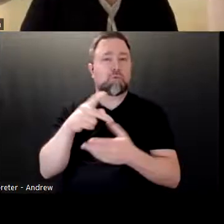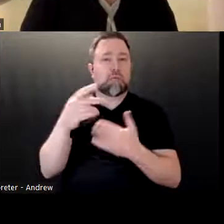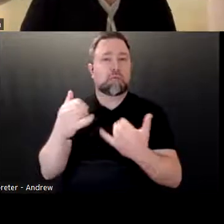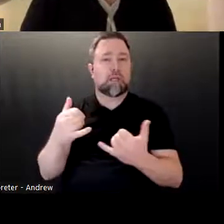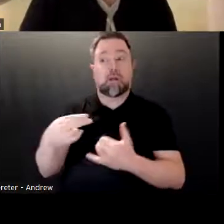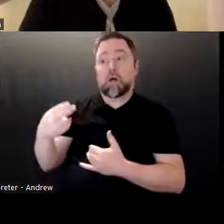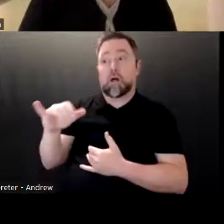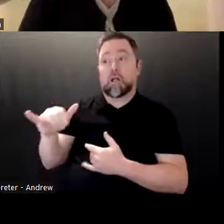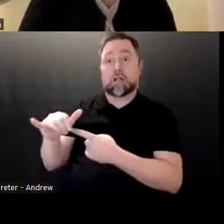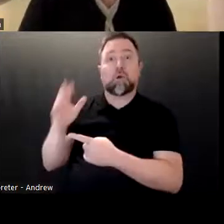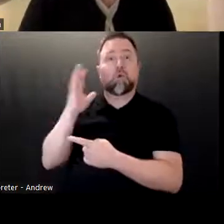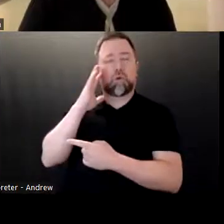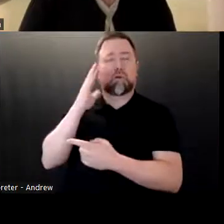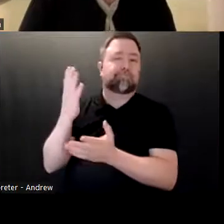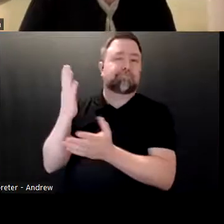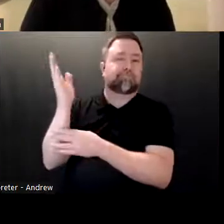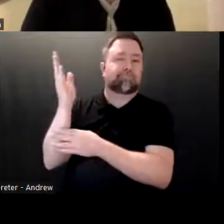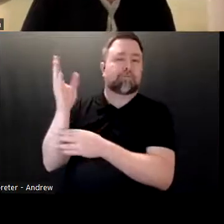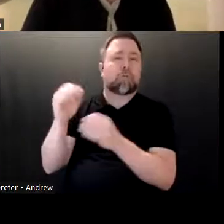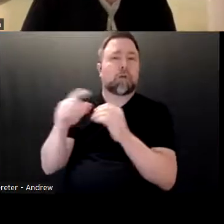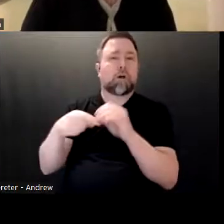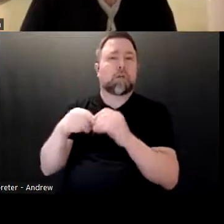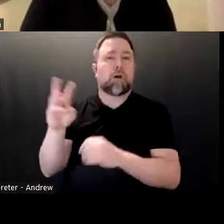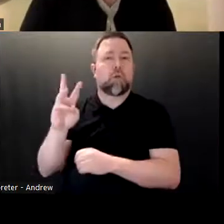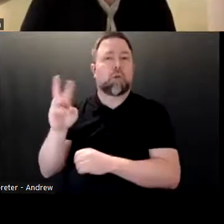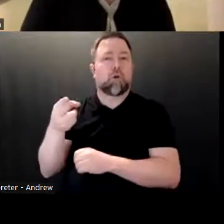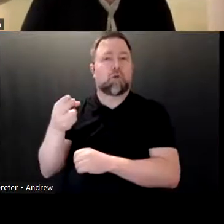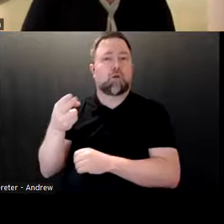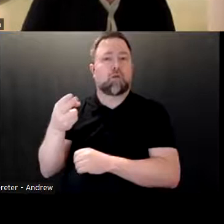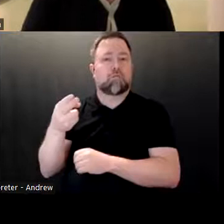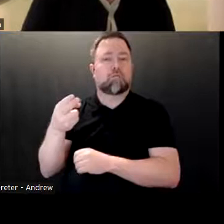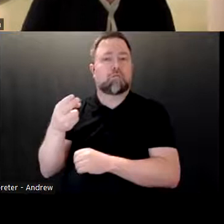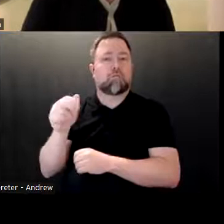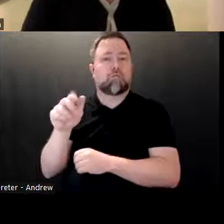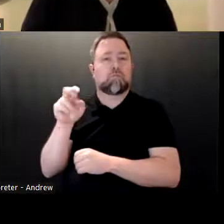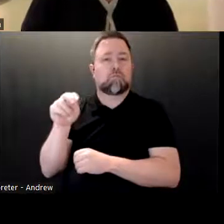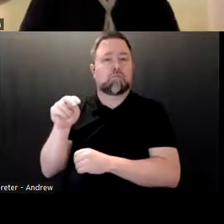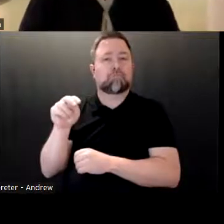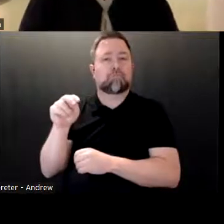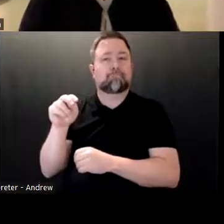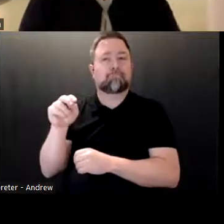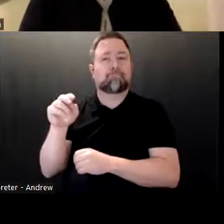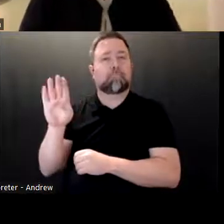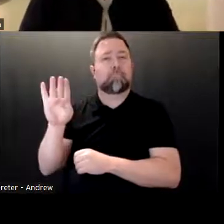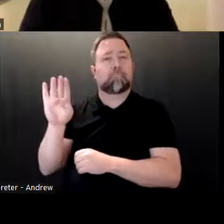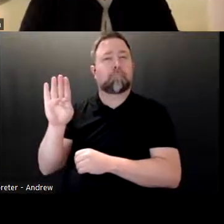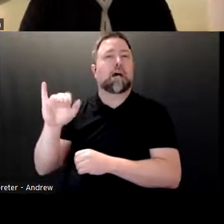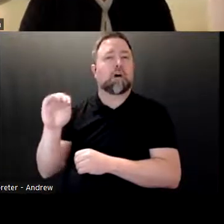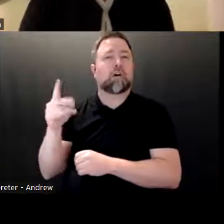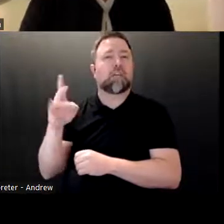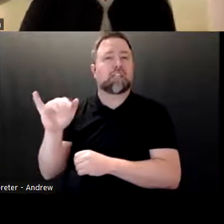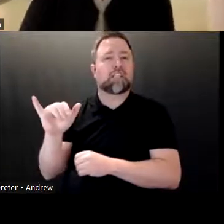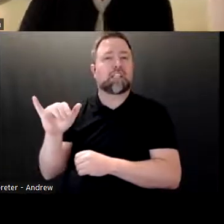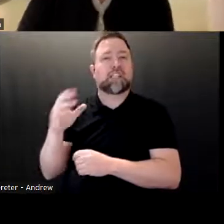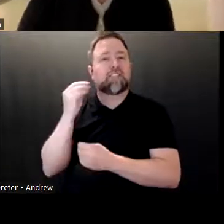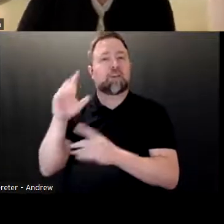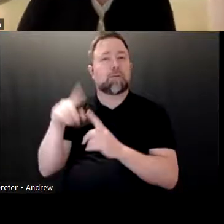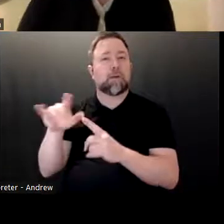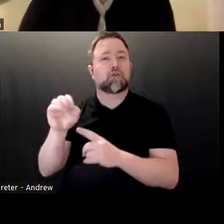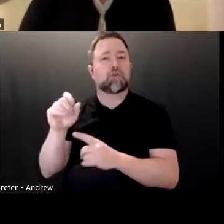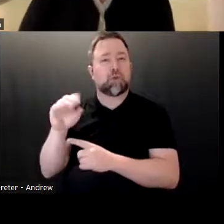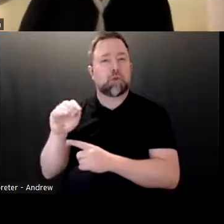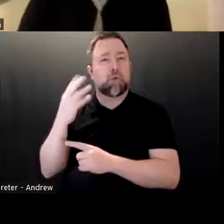to you more about Wharton's biography and some of the information about the studio and why the